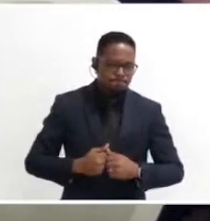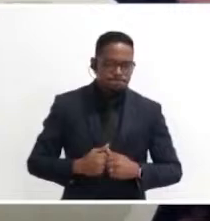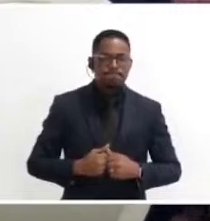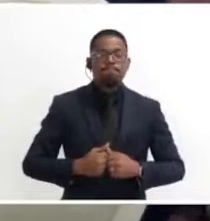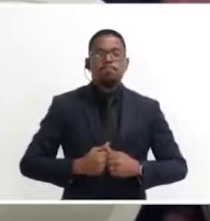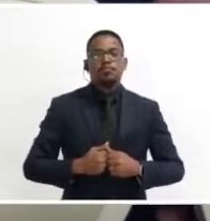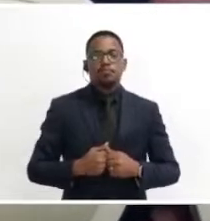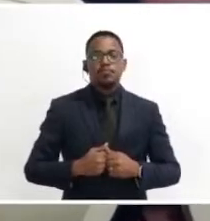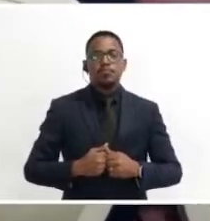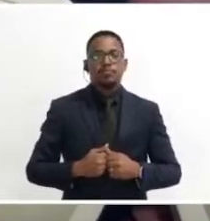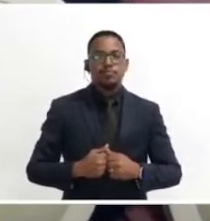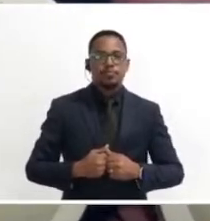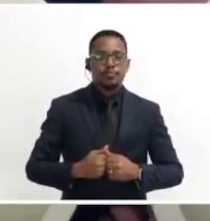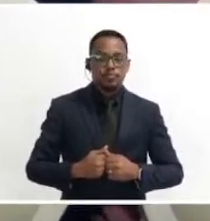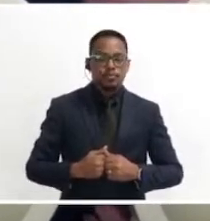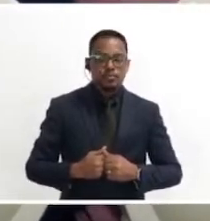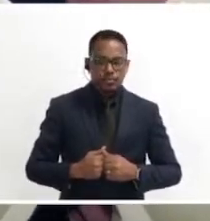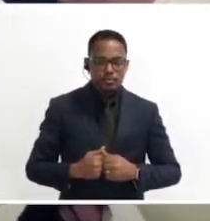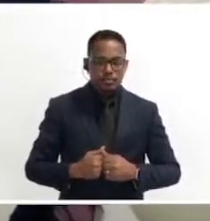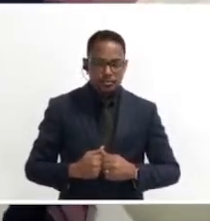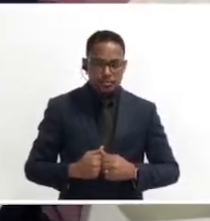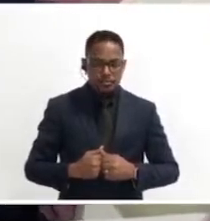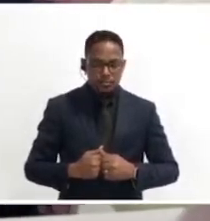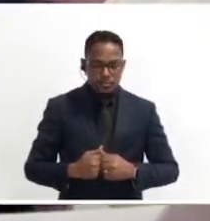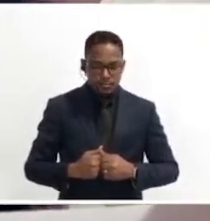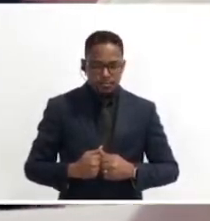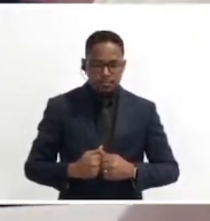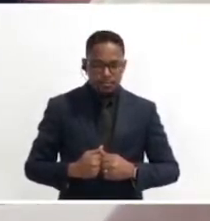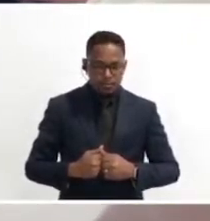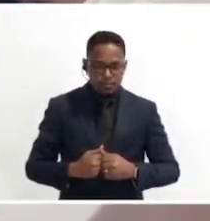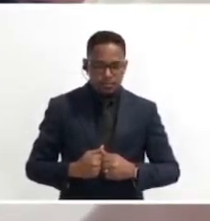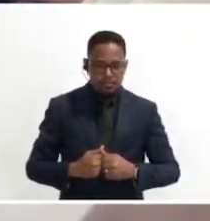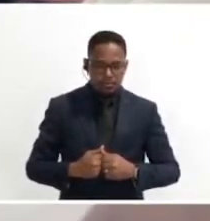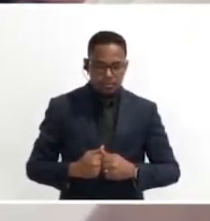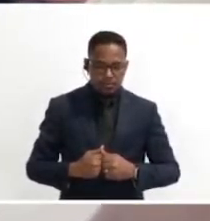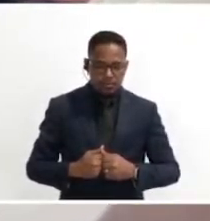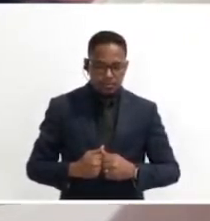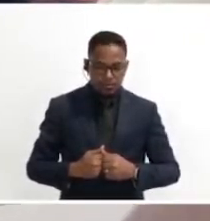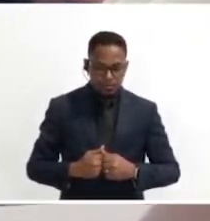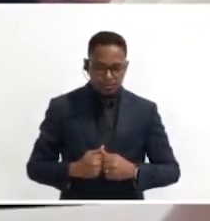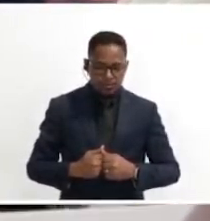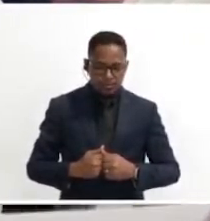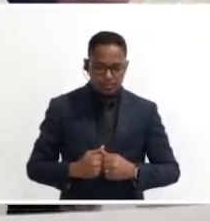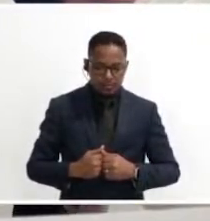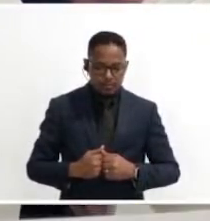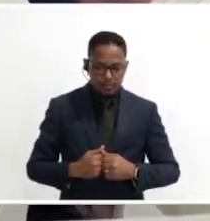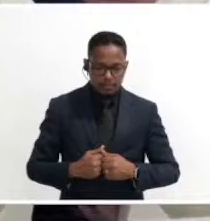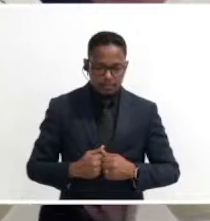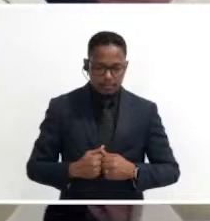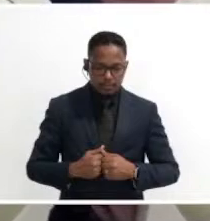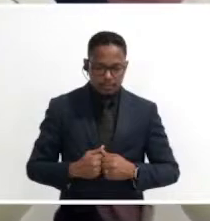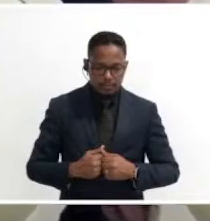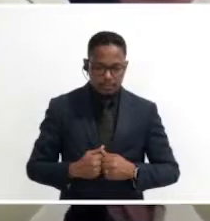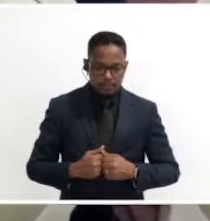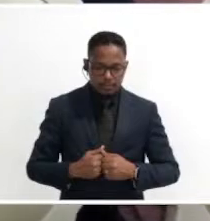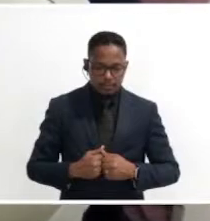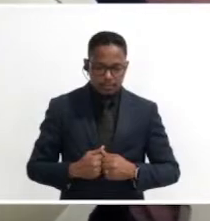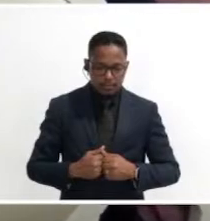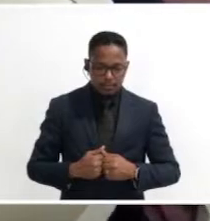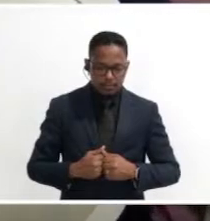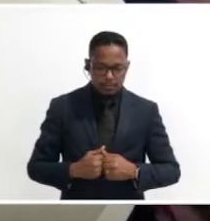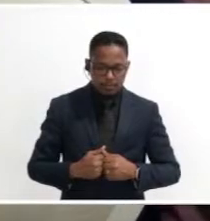You can, if you're very creative, etch lead frames so that they have arrays